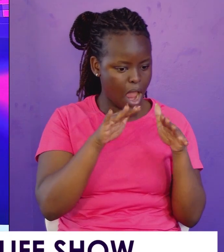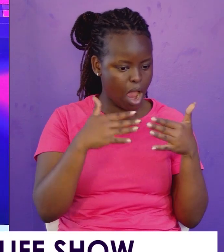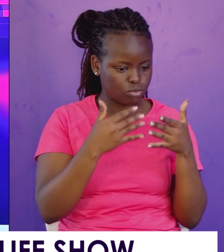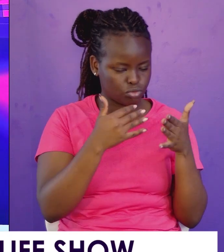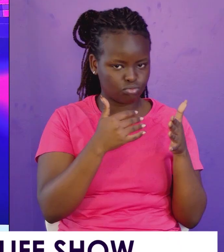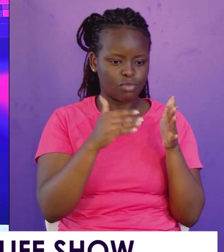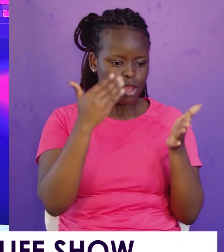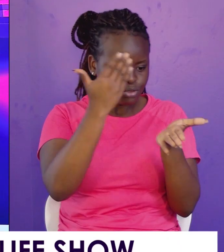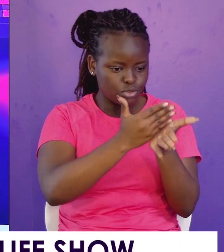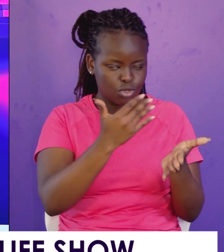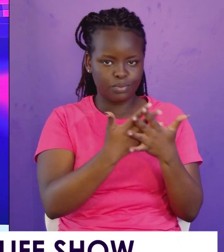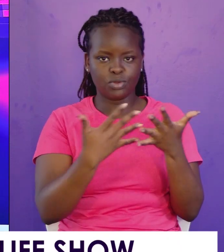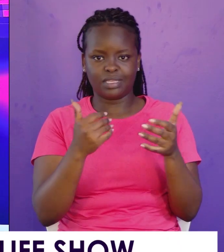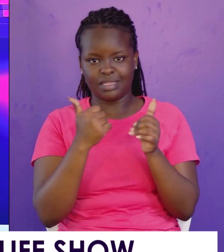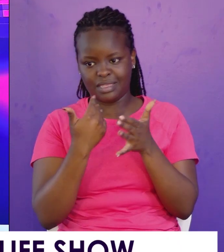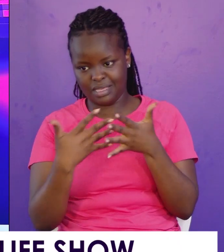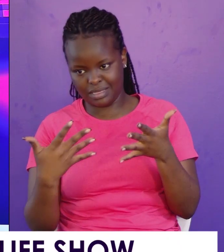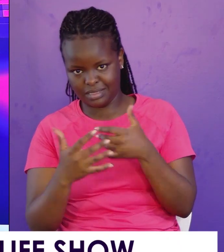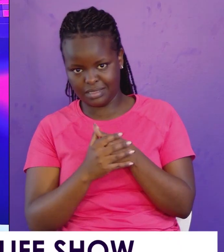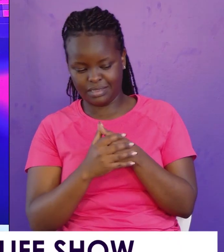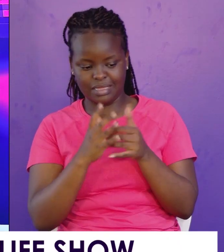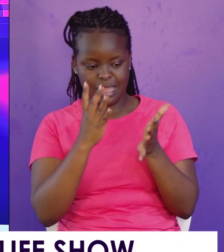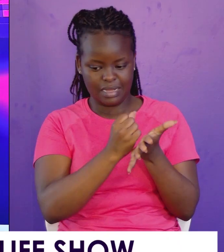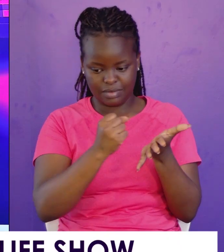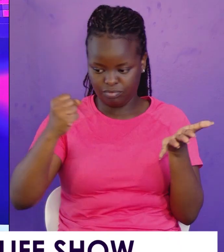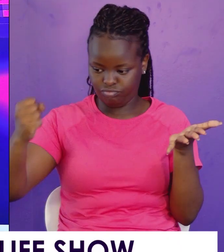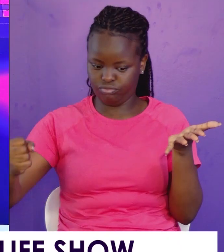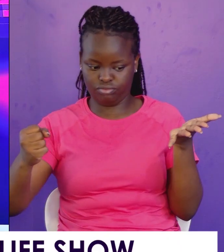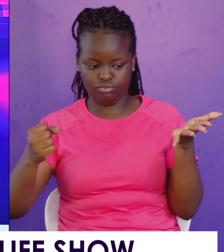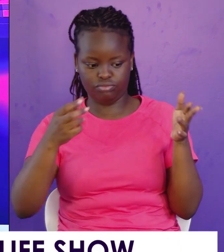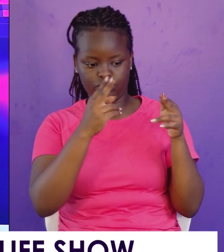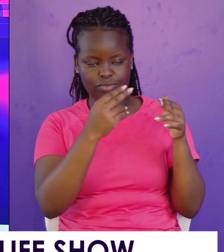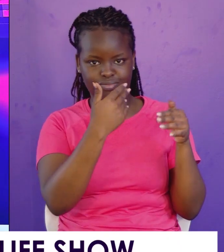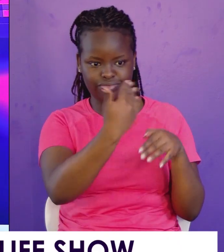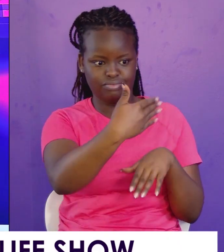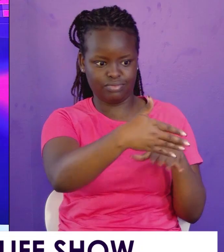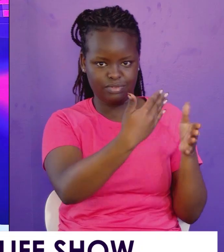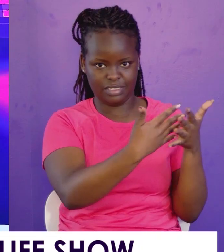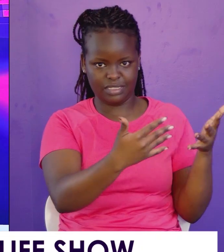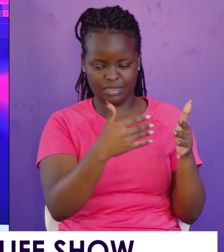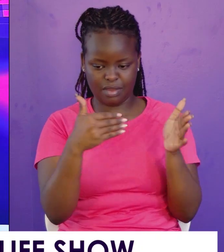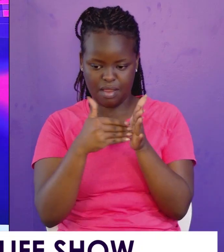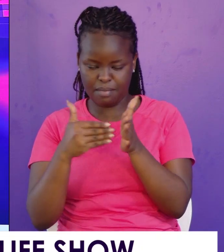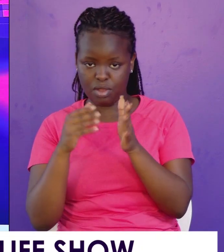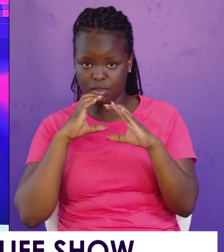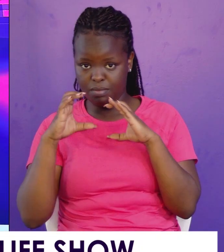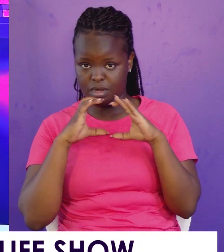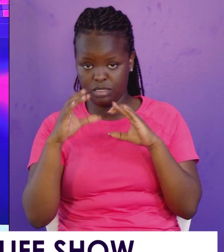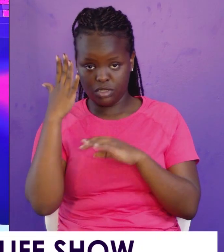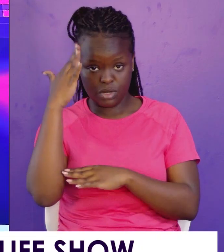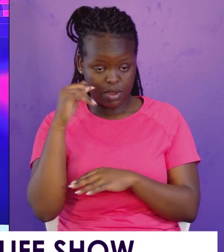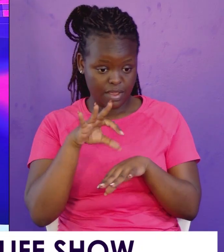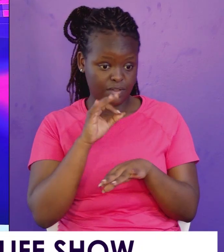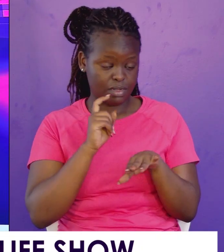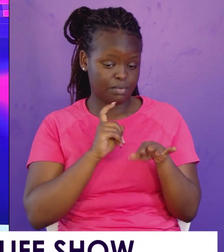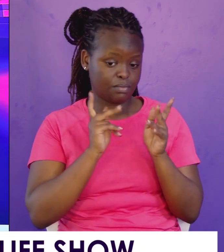Yeah. If I can use that kind of a word. You remove yourself from the habit that creates a hindrance to communication. Okay. Because you'll find